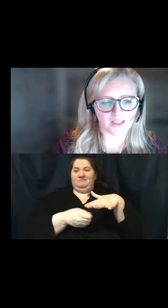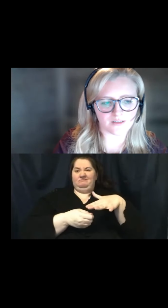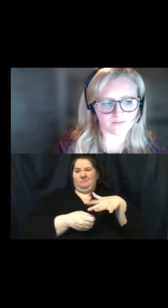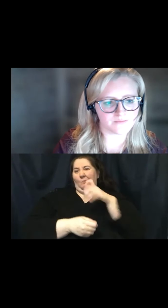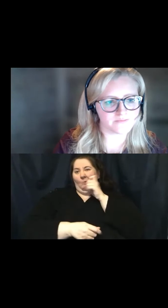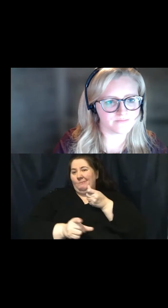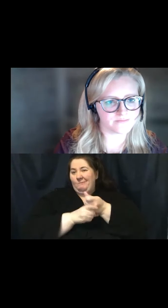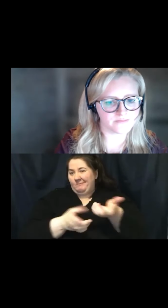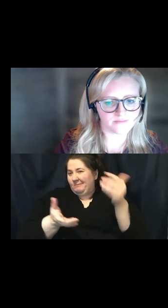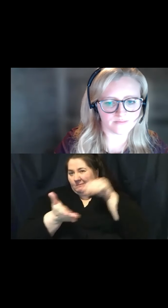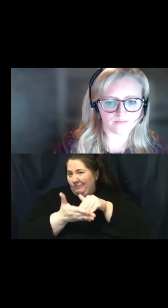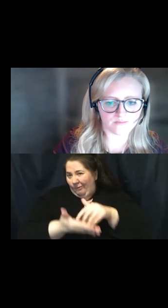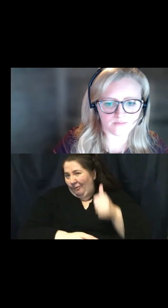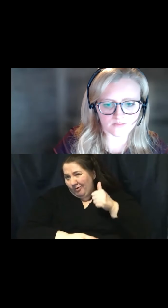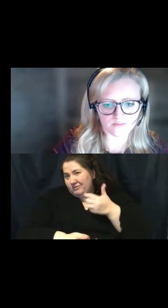impacted again.